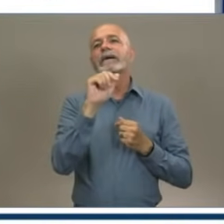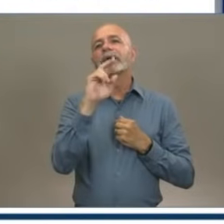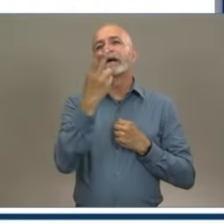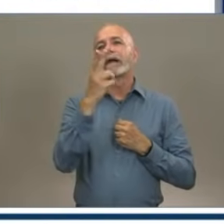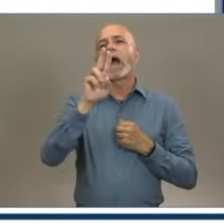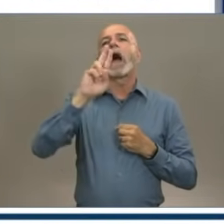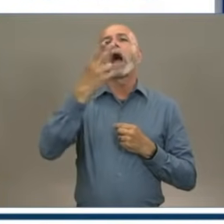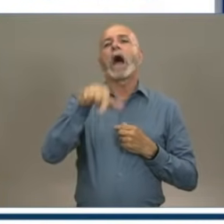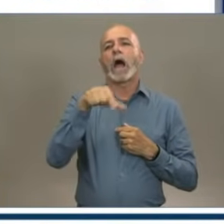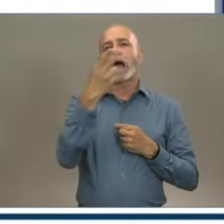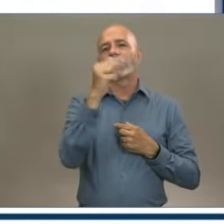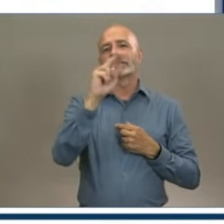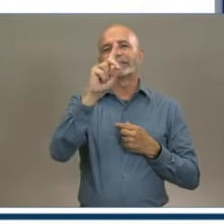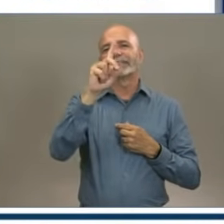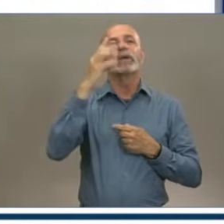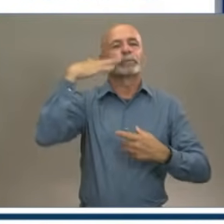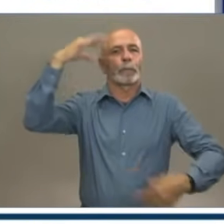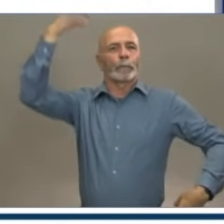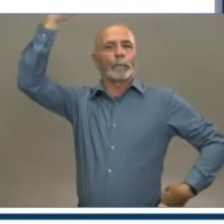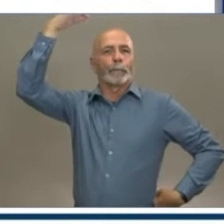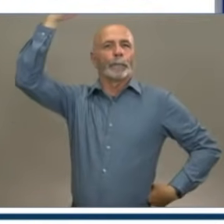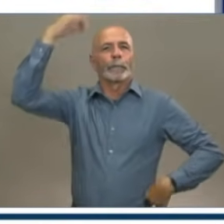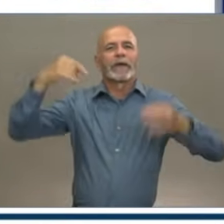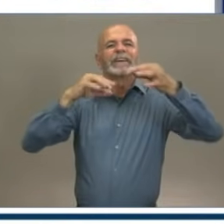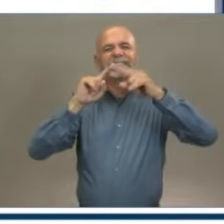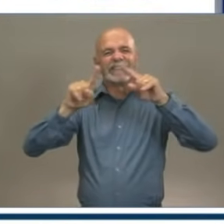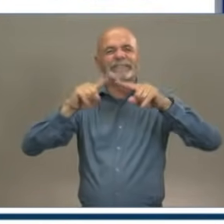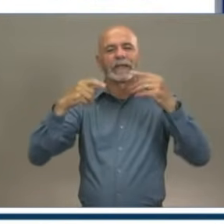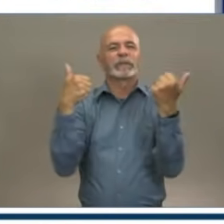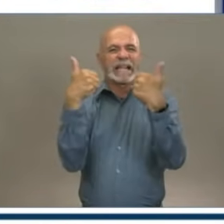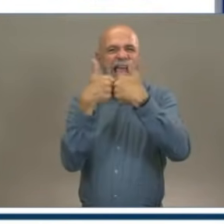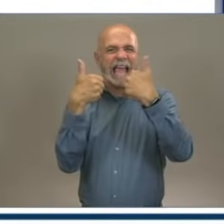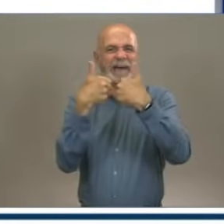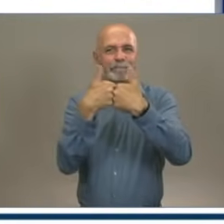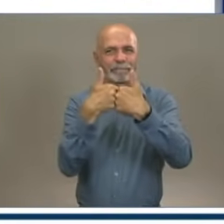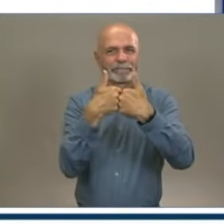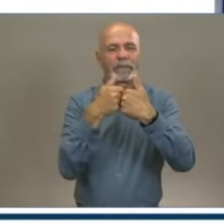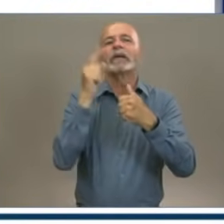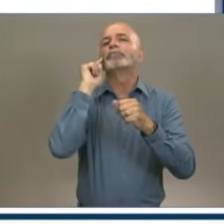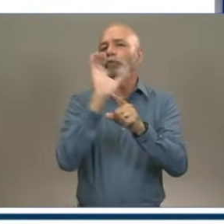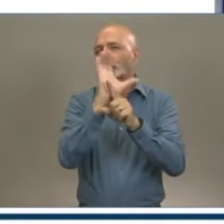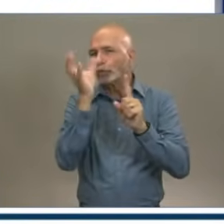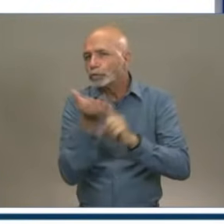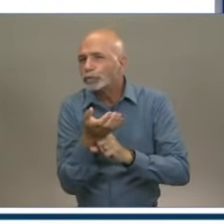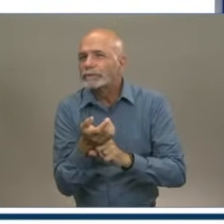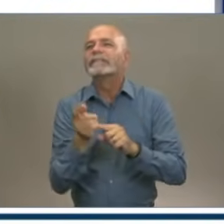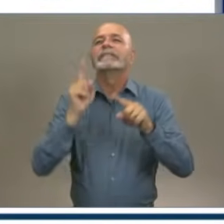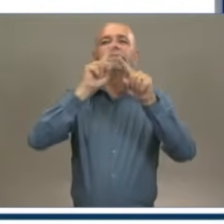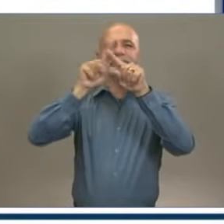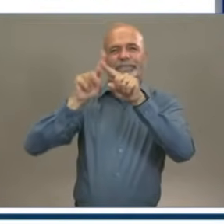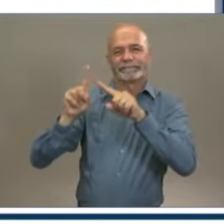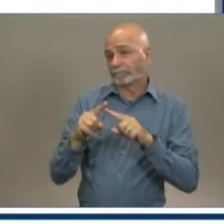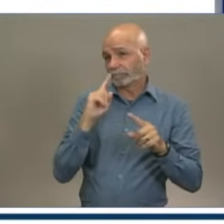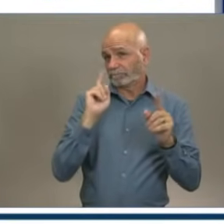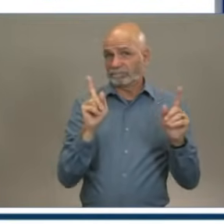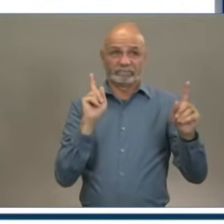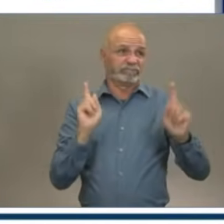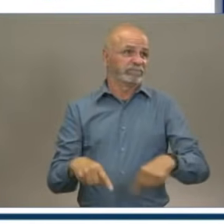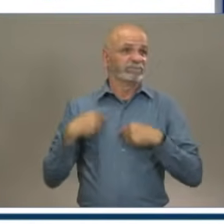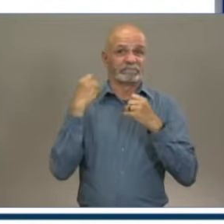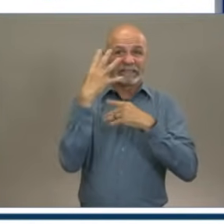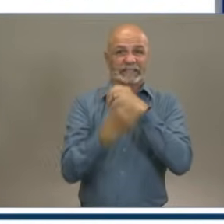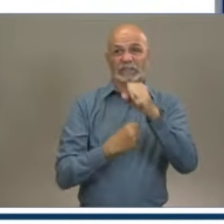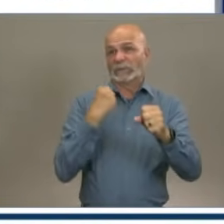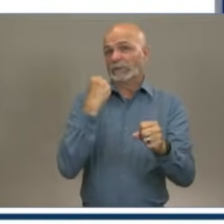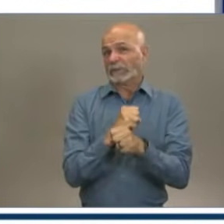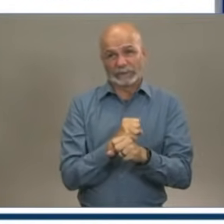the Highland Games for a celebration of culture and athleticism. And that's been going on for a long time. Unfortunately,